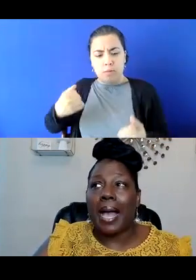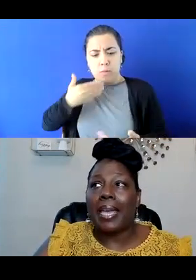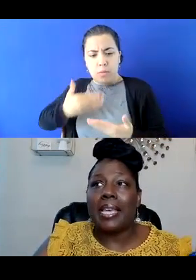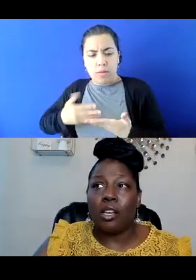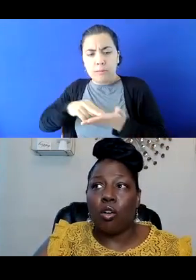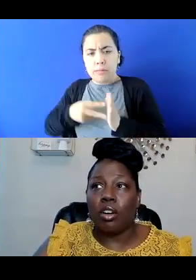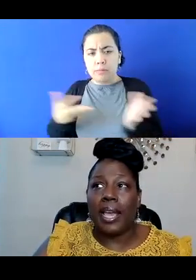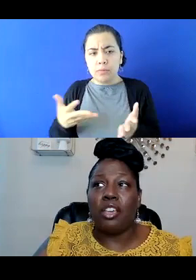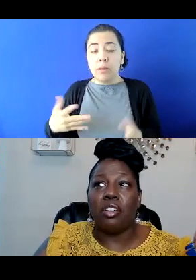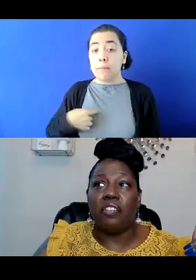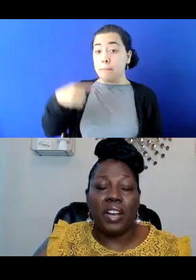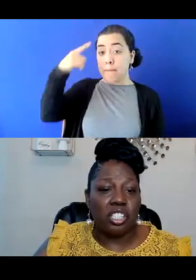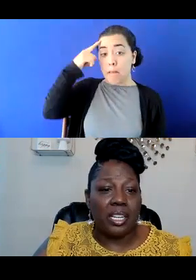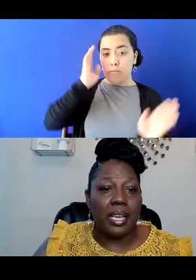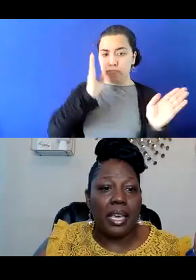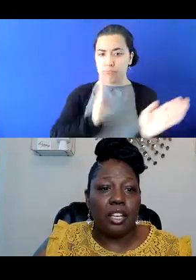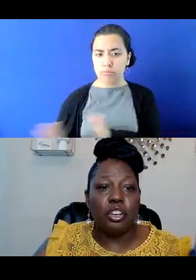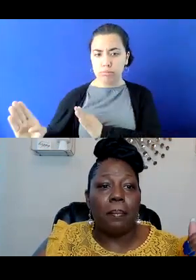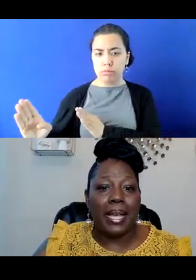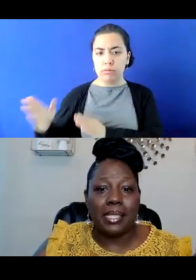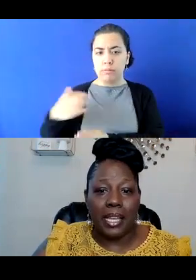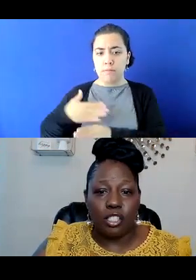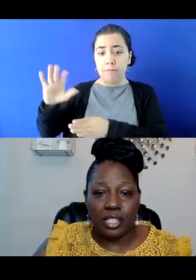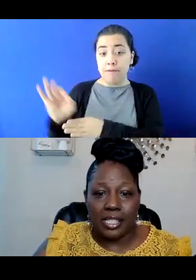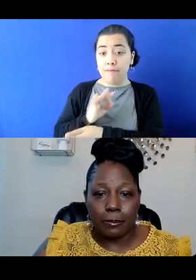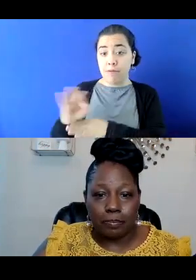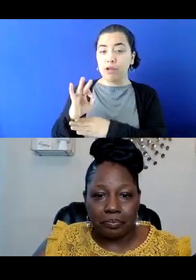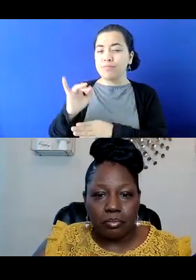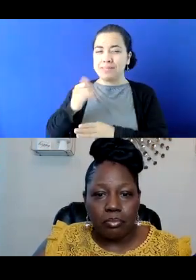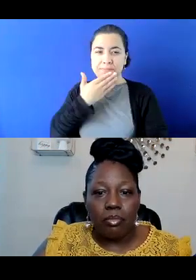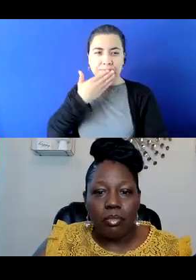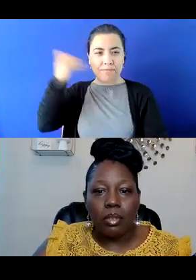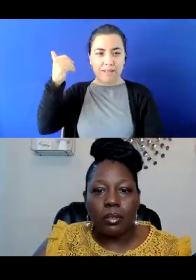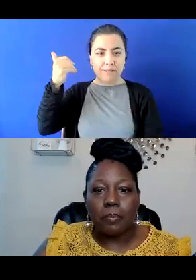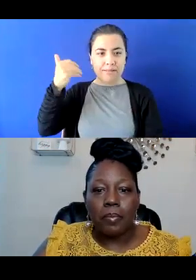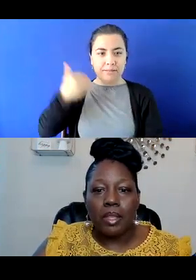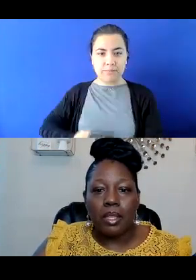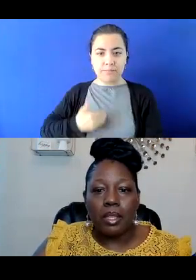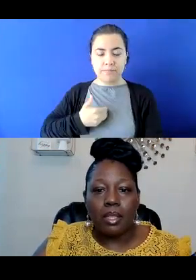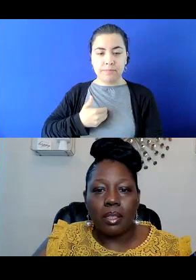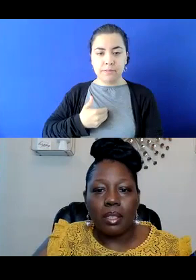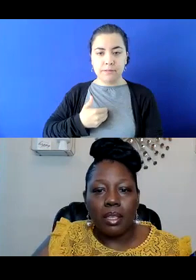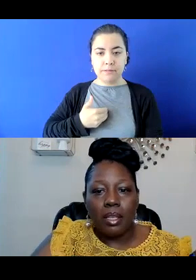your mind is in order and you're functioning in your best interest.